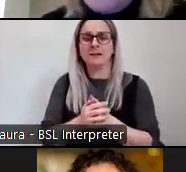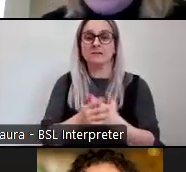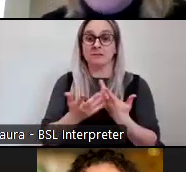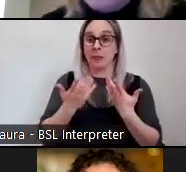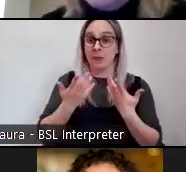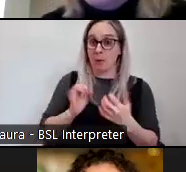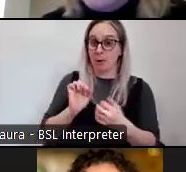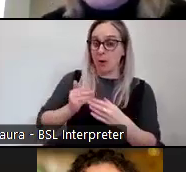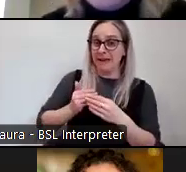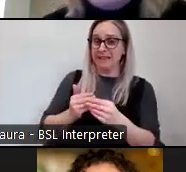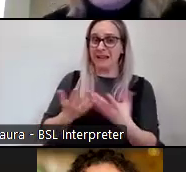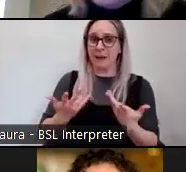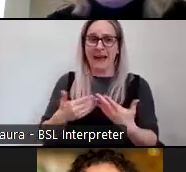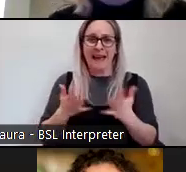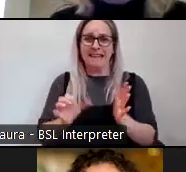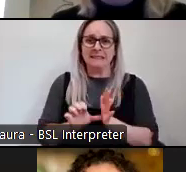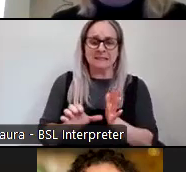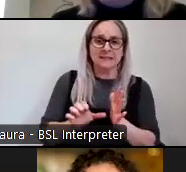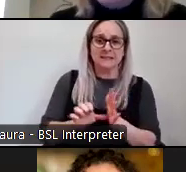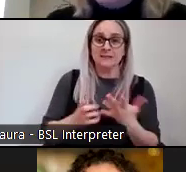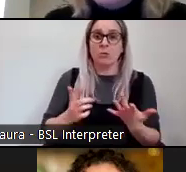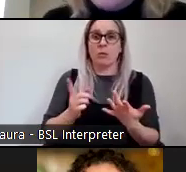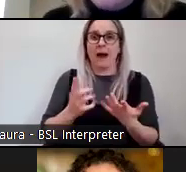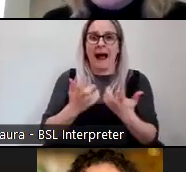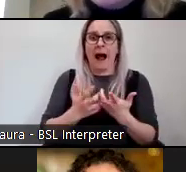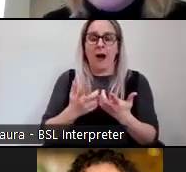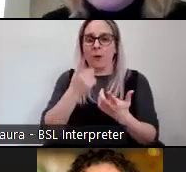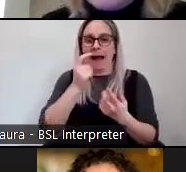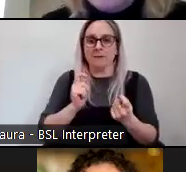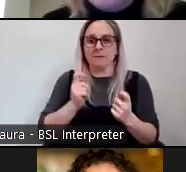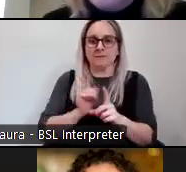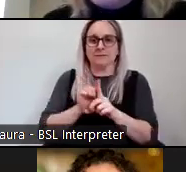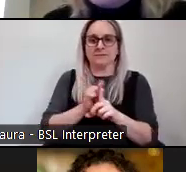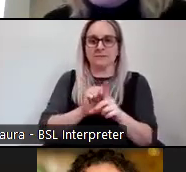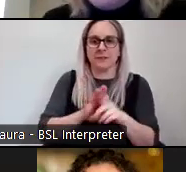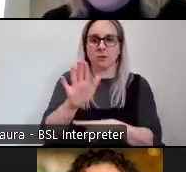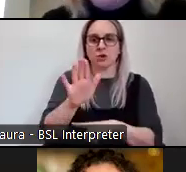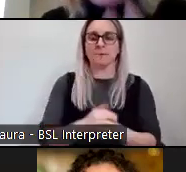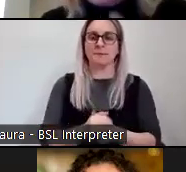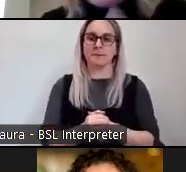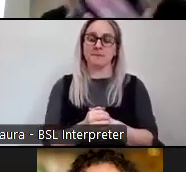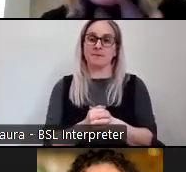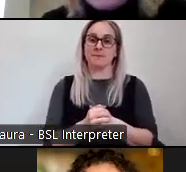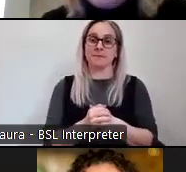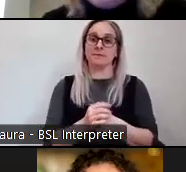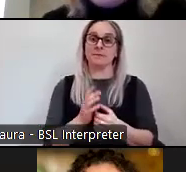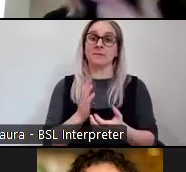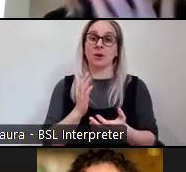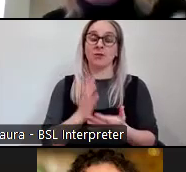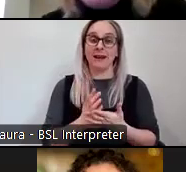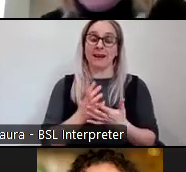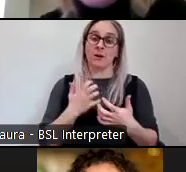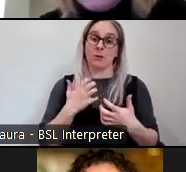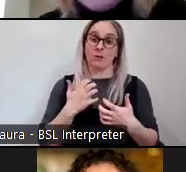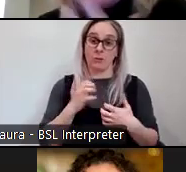that means for you in your longer term journey. And lastly, just to say, we're really keen that you write as yourself or